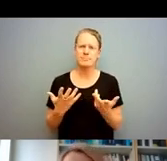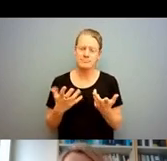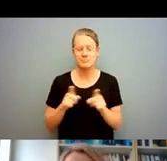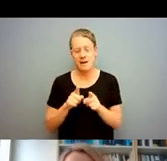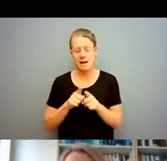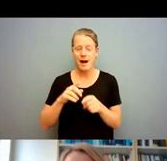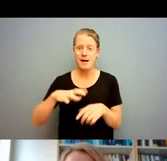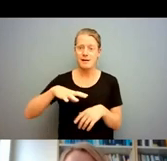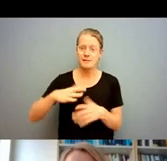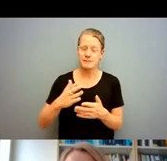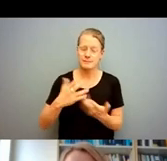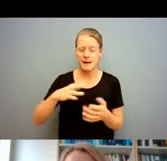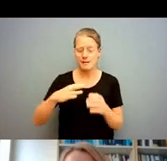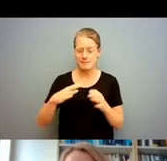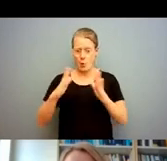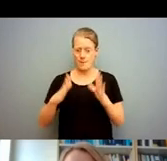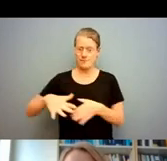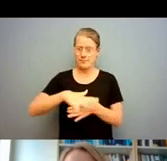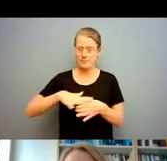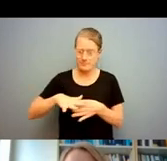you could add also locally.